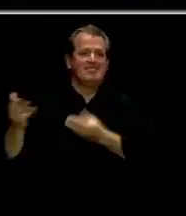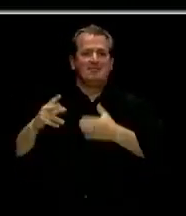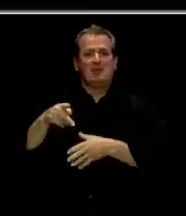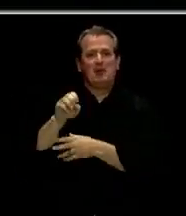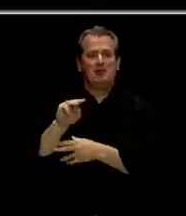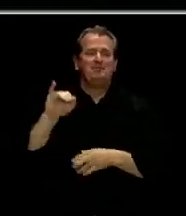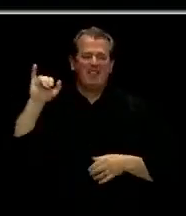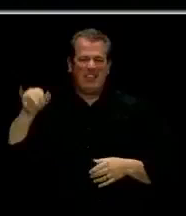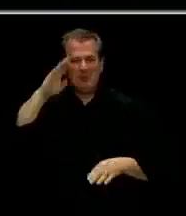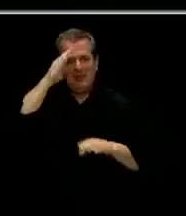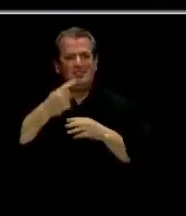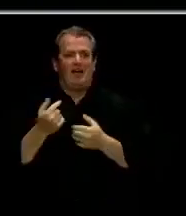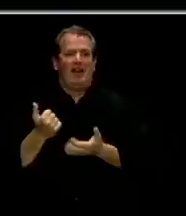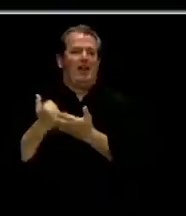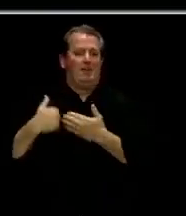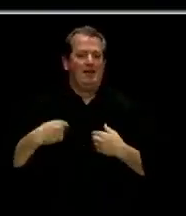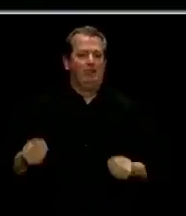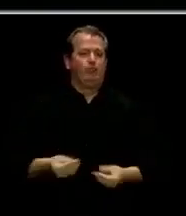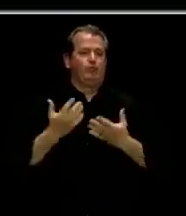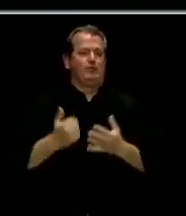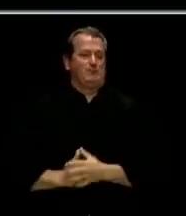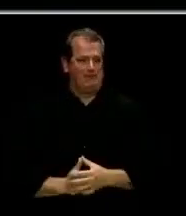right.